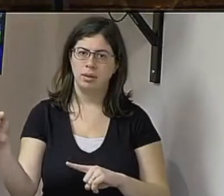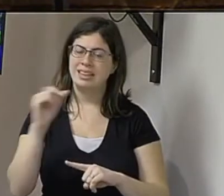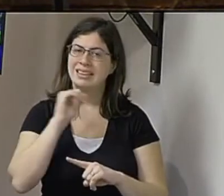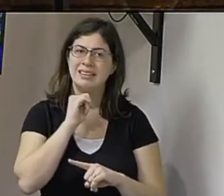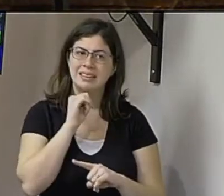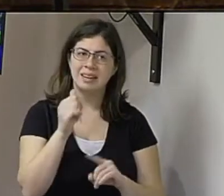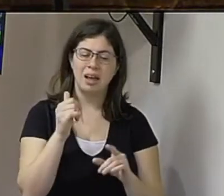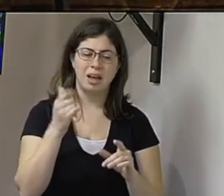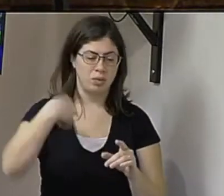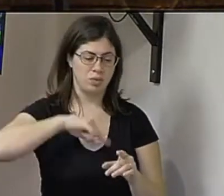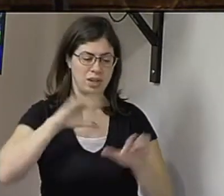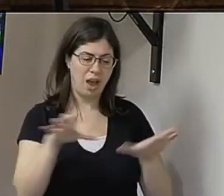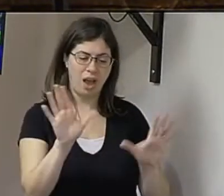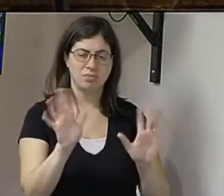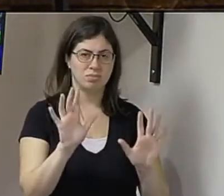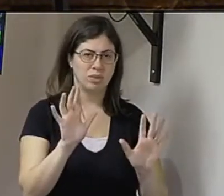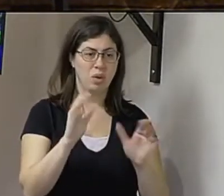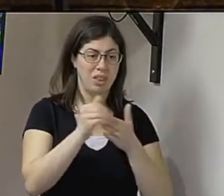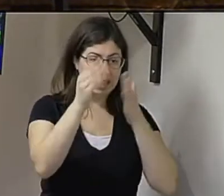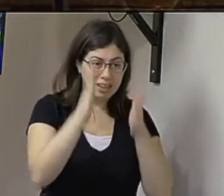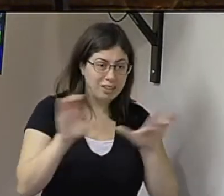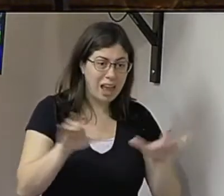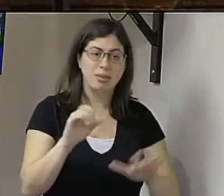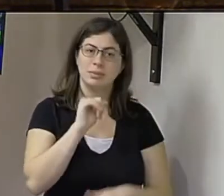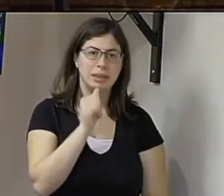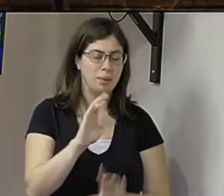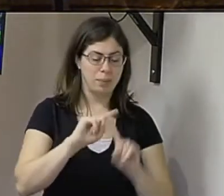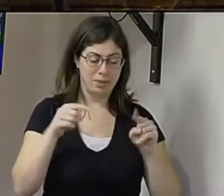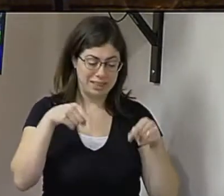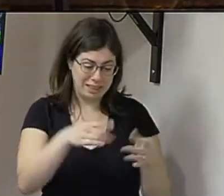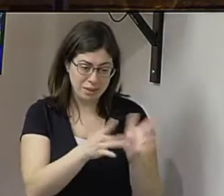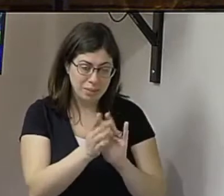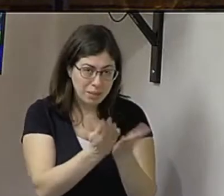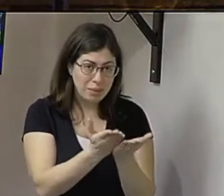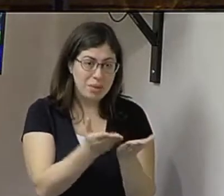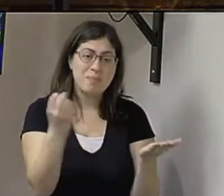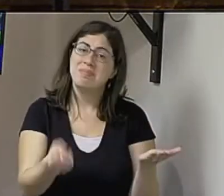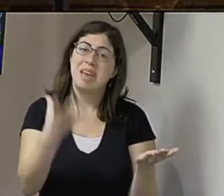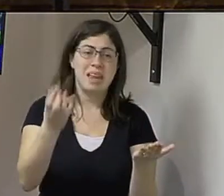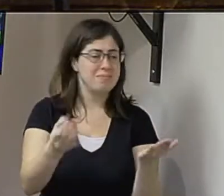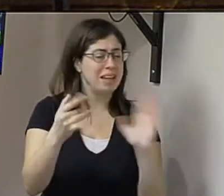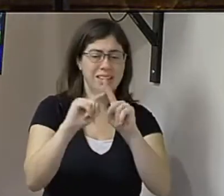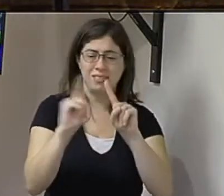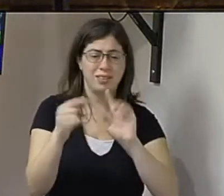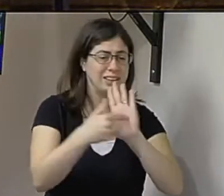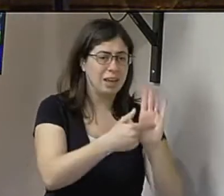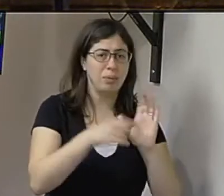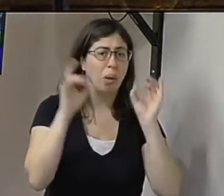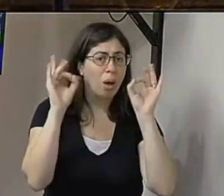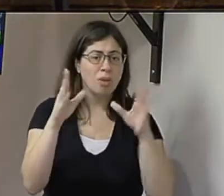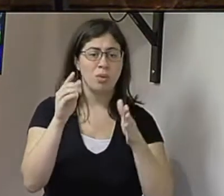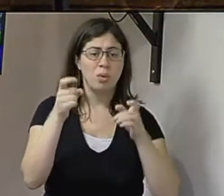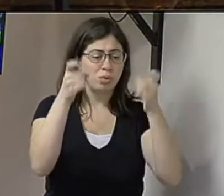way we ought to act or the way that leaders ought to act, but we see in Scripture many, many examples of terrible leaders